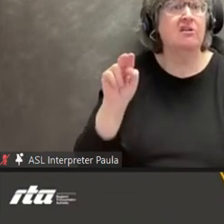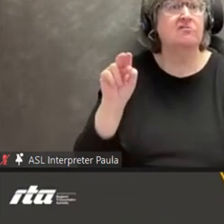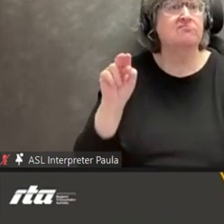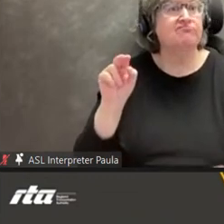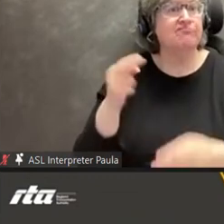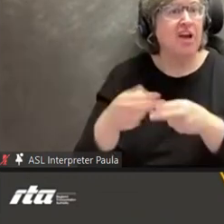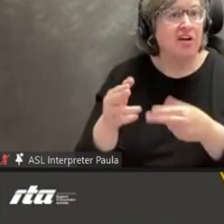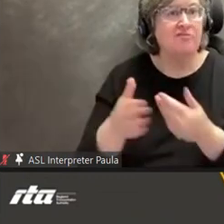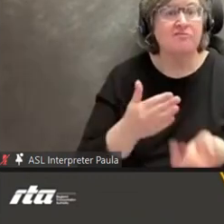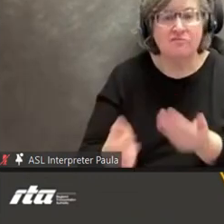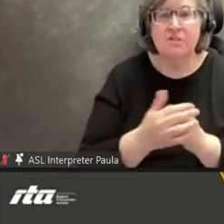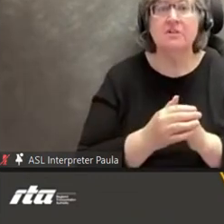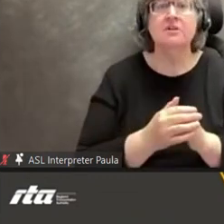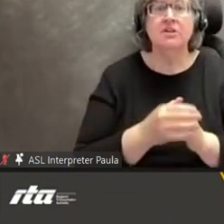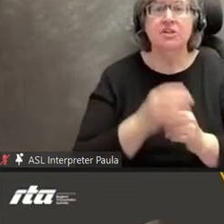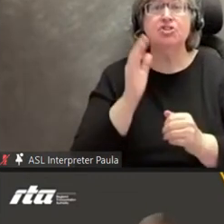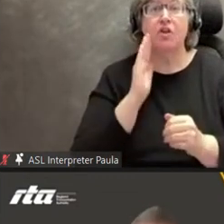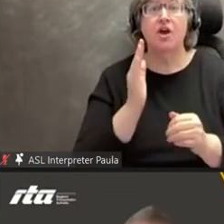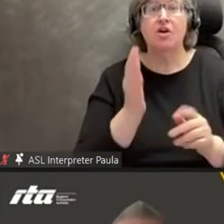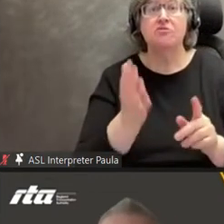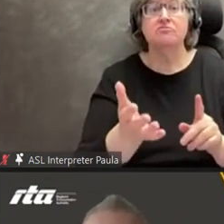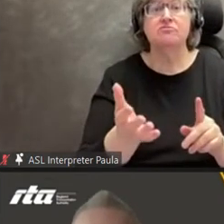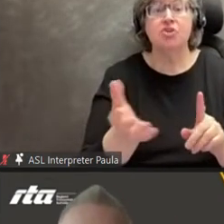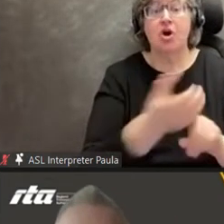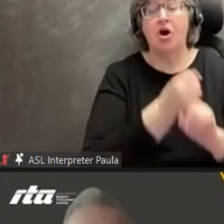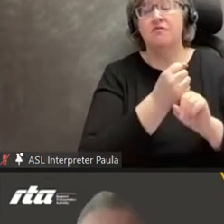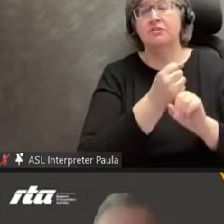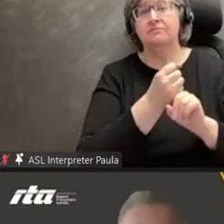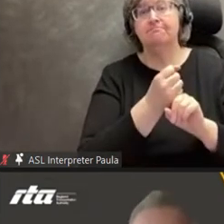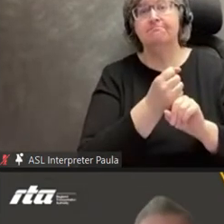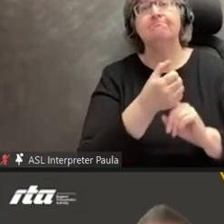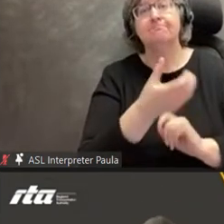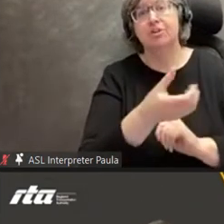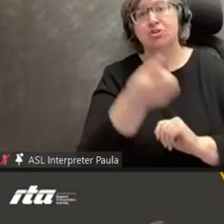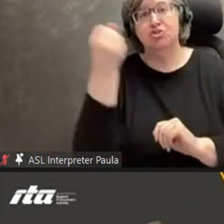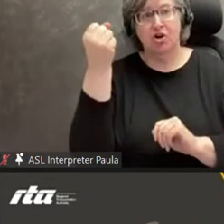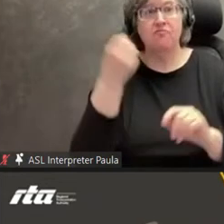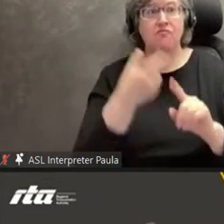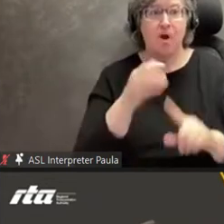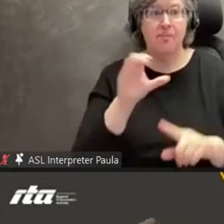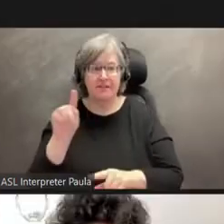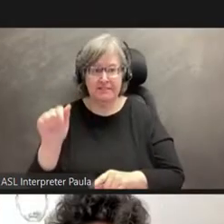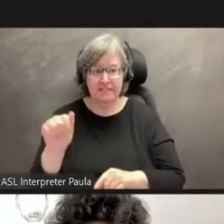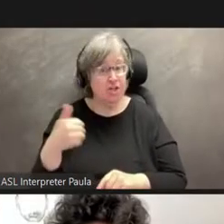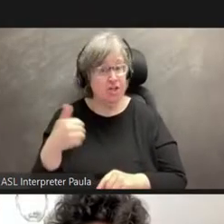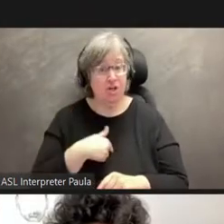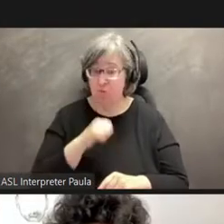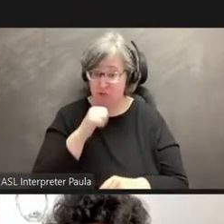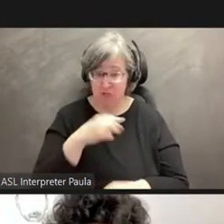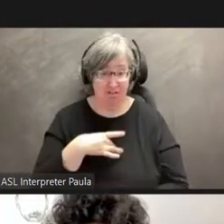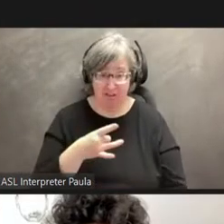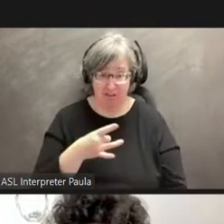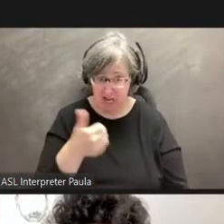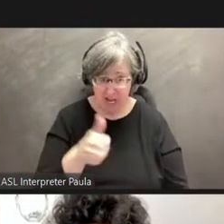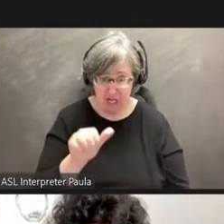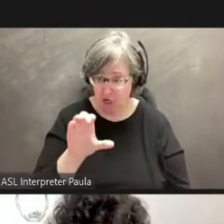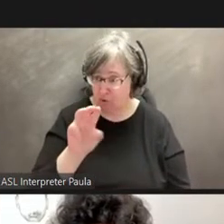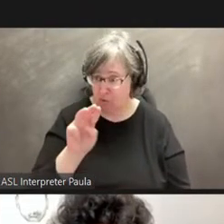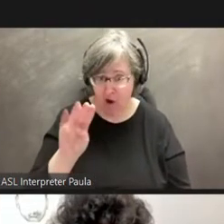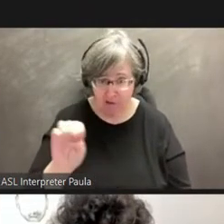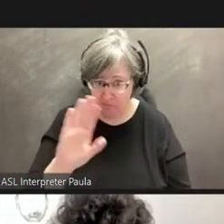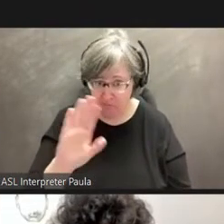them, and took them off the system. So that's, while we don't like crime ever, that's kind